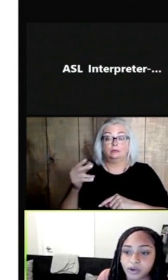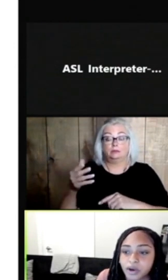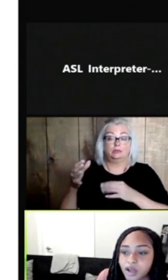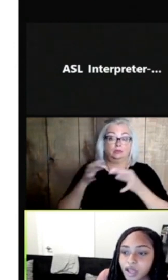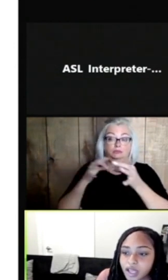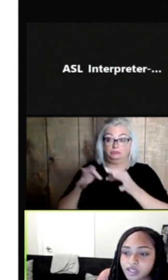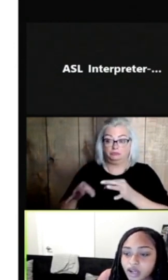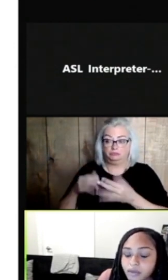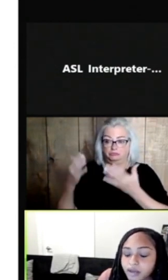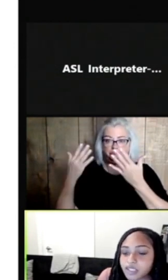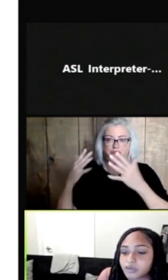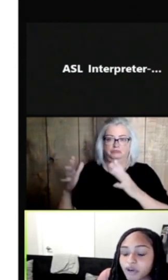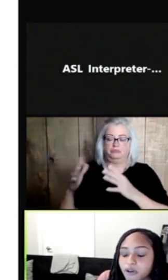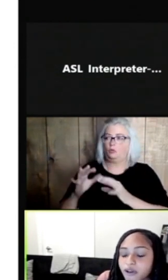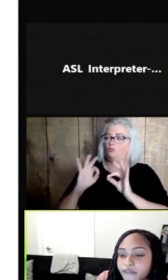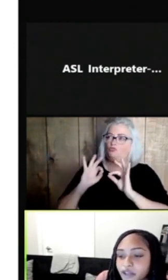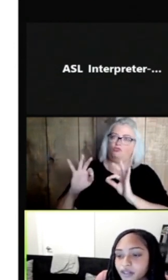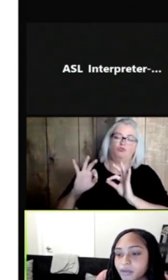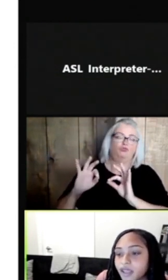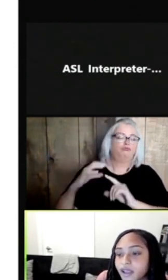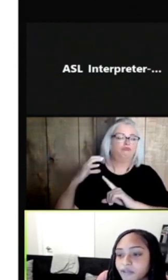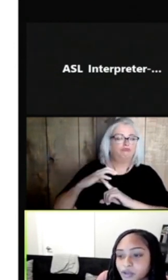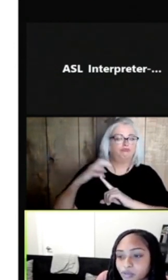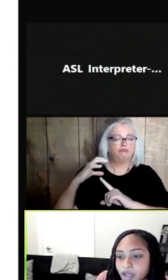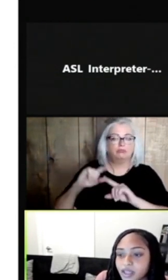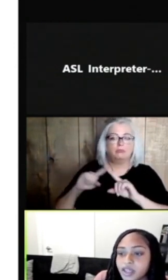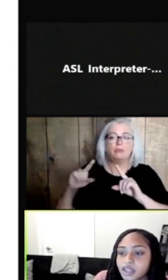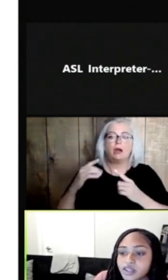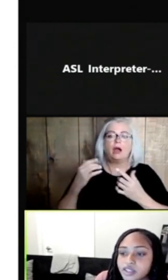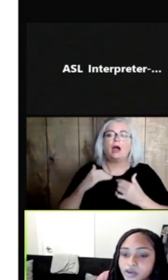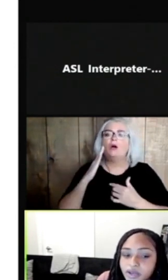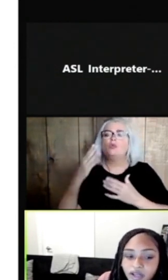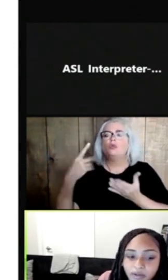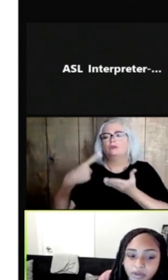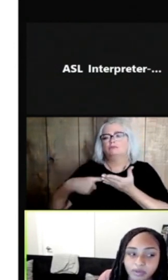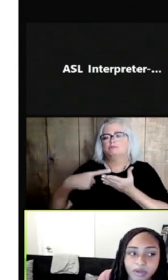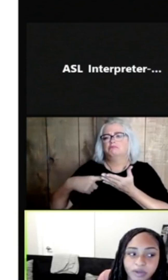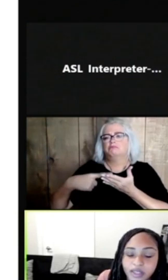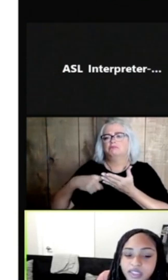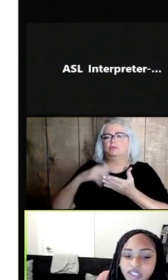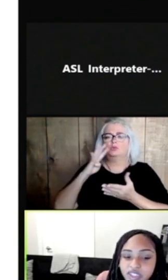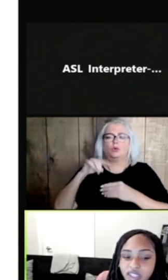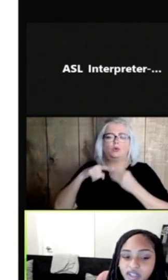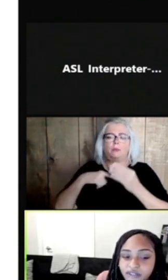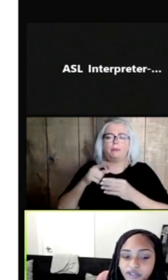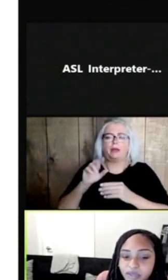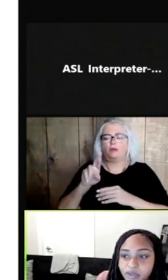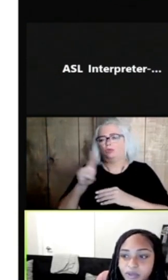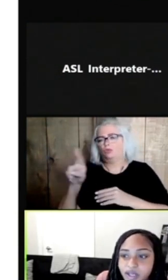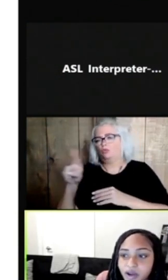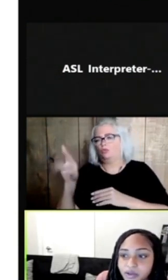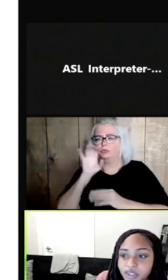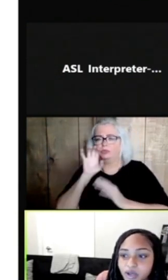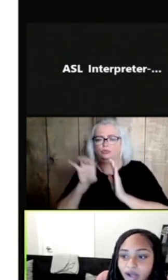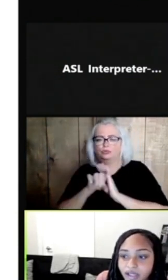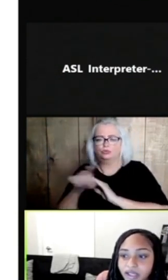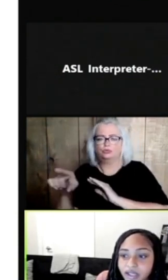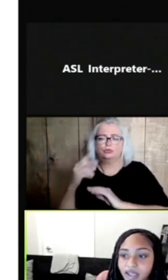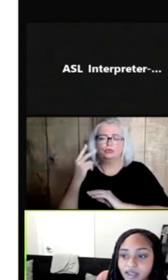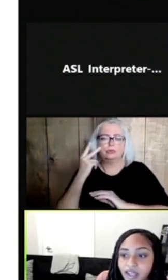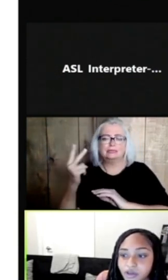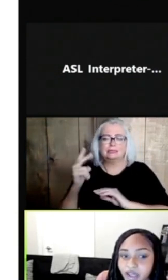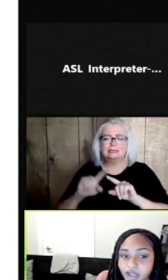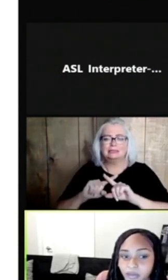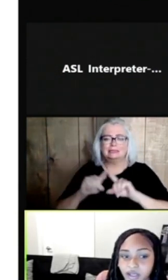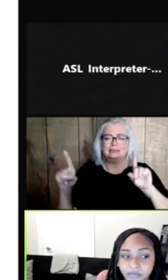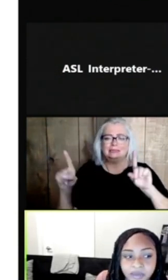just go and talk about this photograph here that we have on the right. So here we really see just that difference between health equality